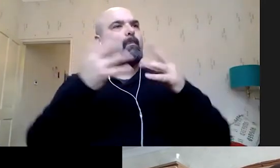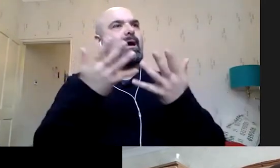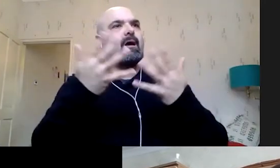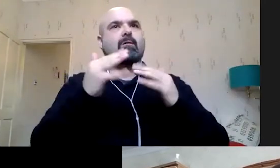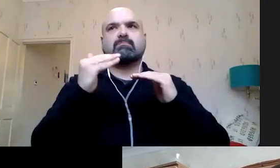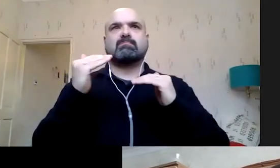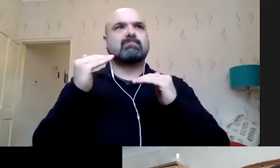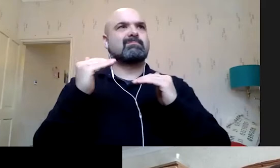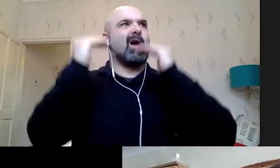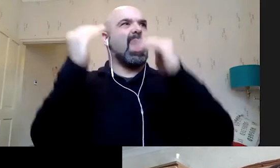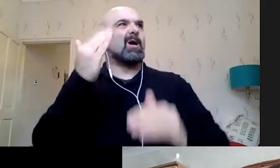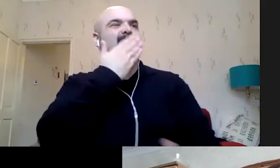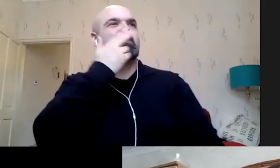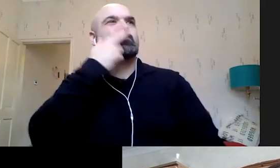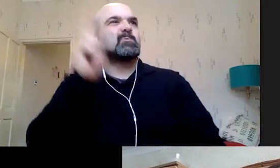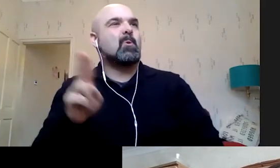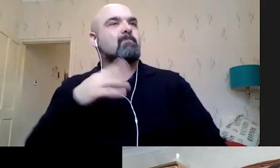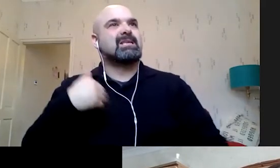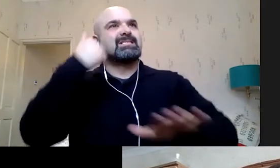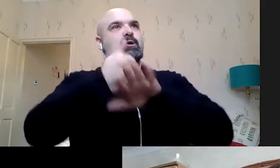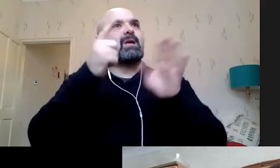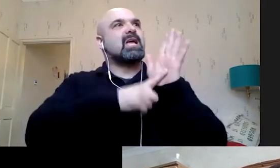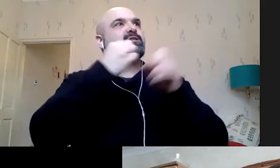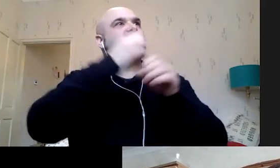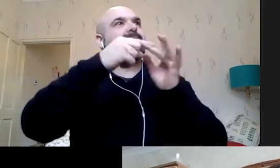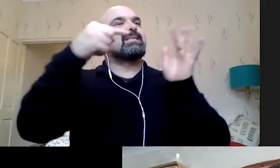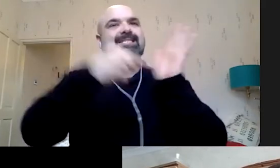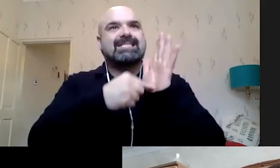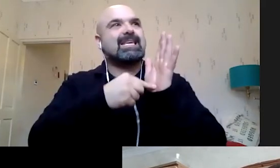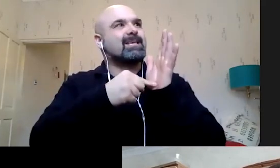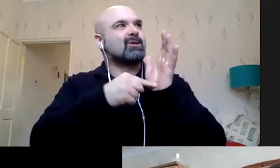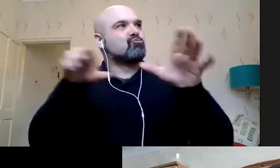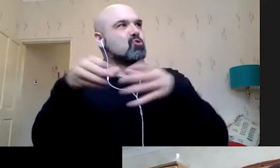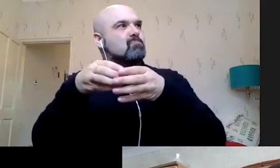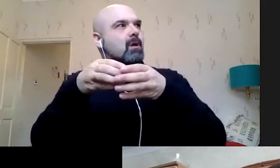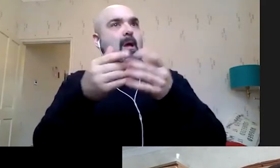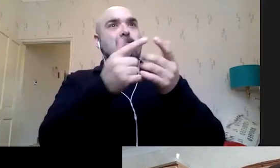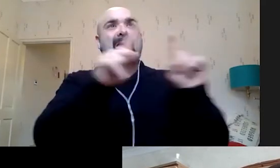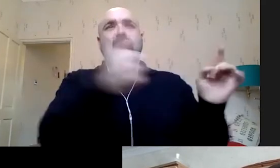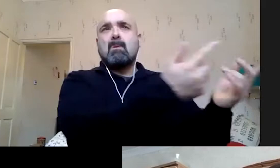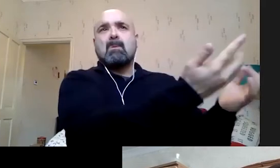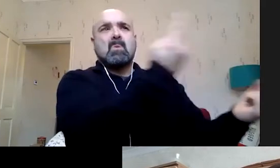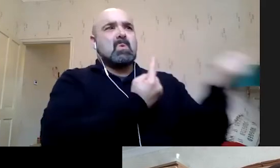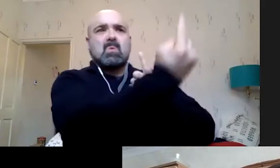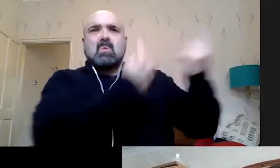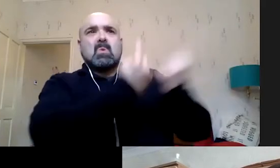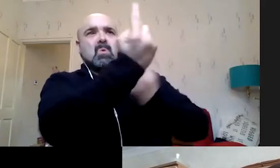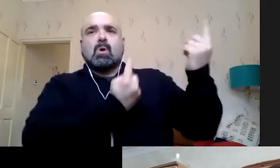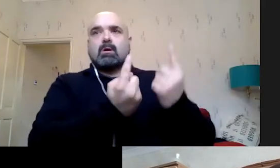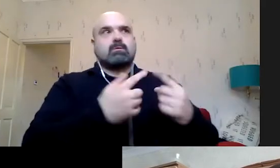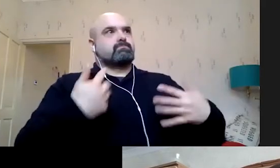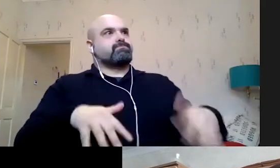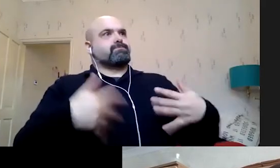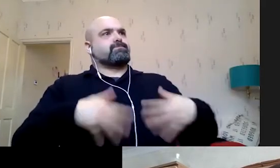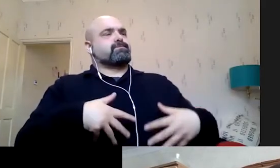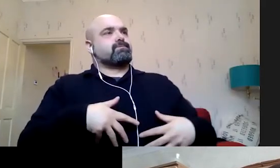an LGBTQ group, and just the sheer number of people who came to that because they needed a space to be themselves and be